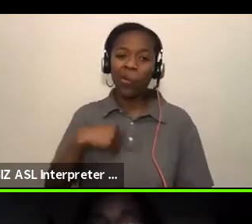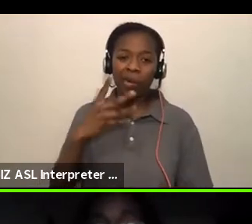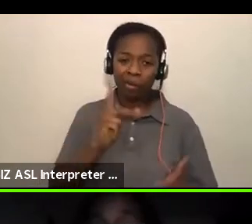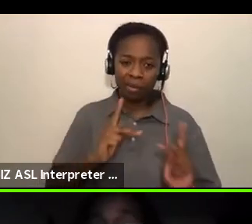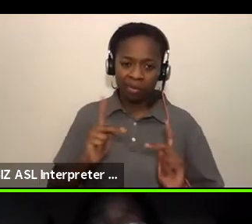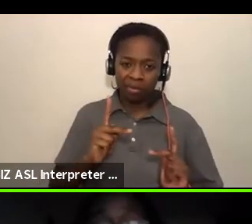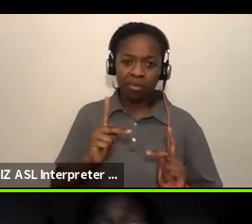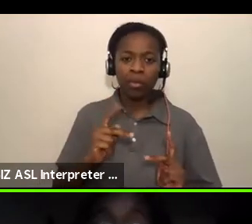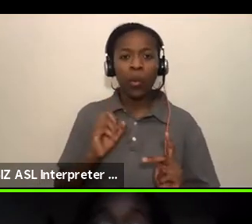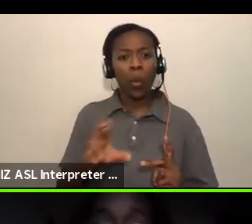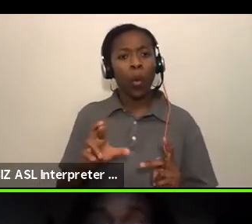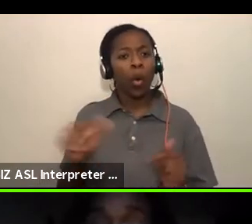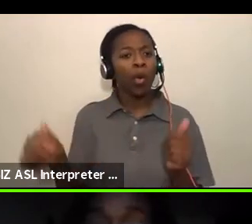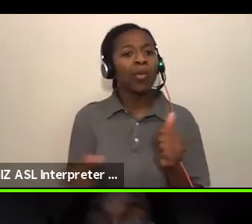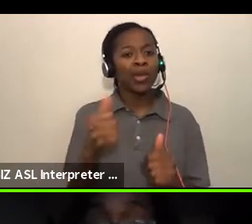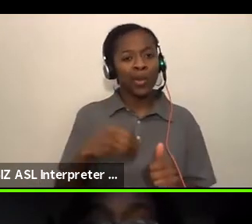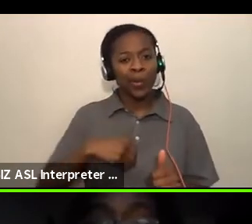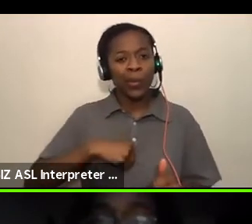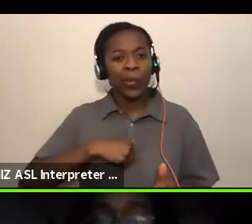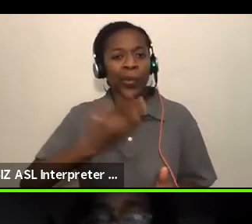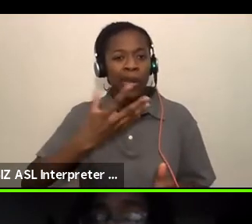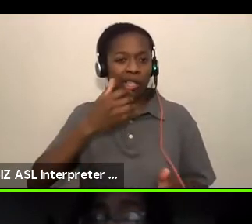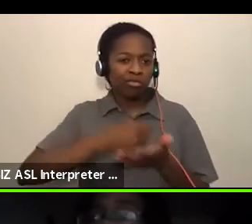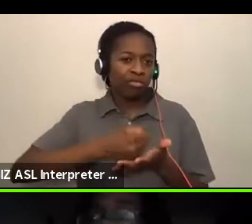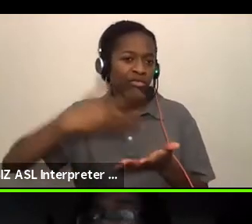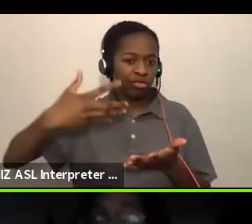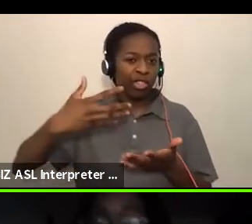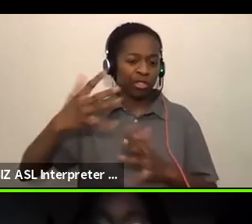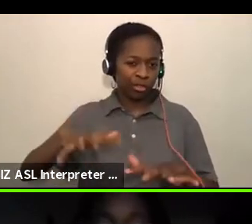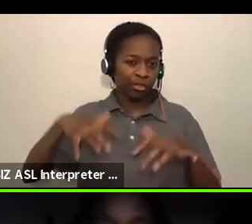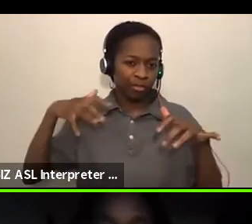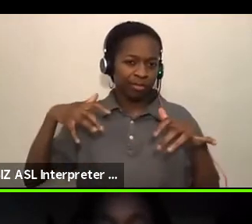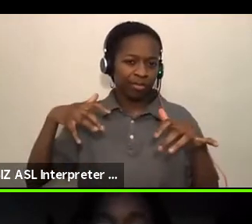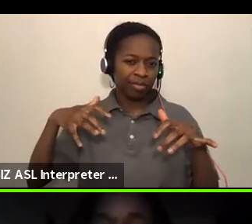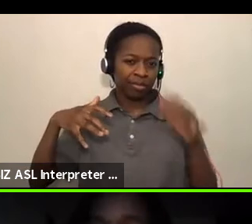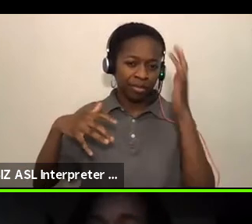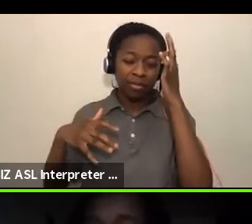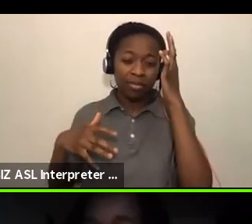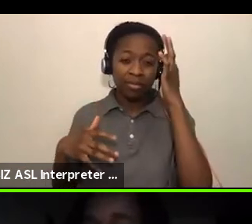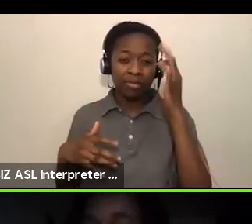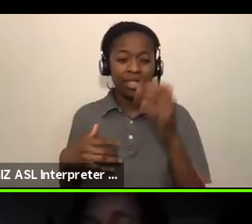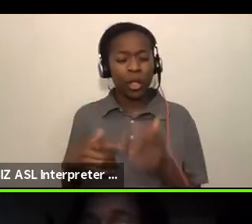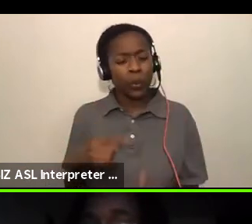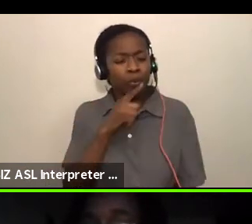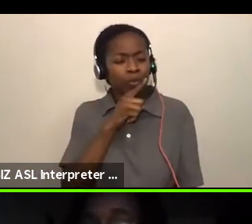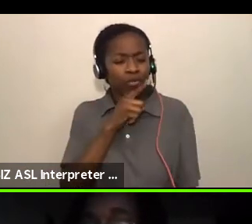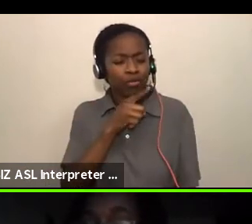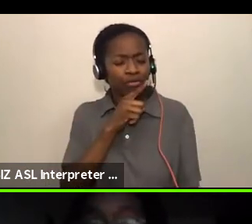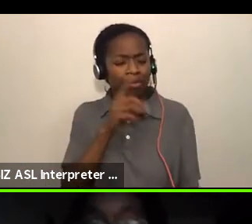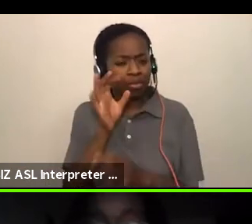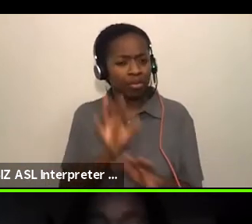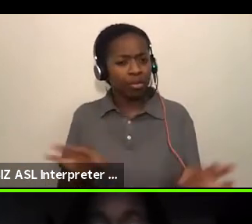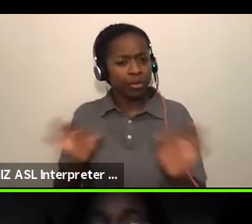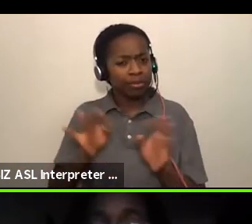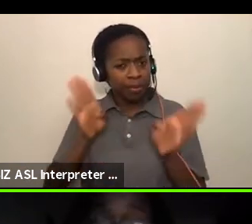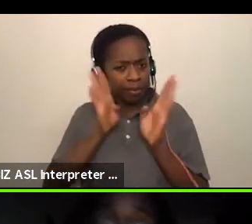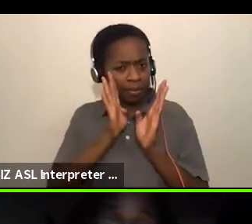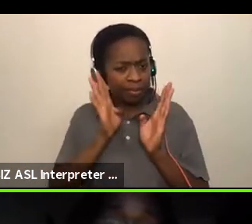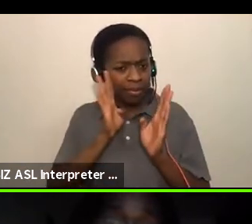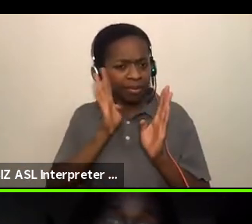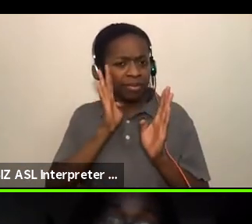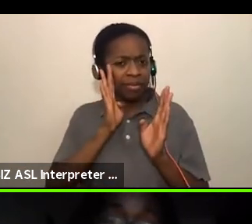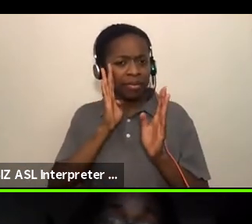predominantly white and rich audience. And so it was really, really important to pay attention to what